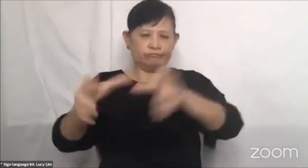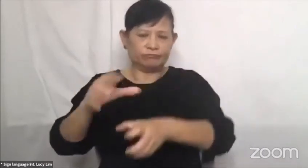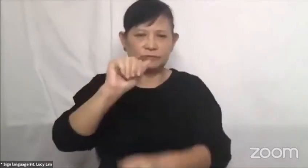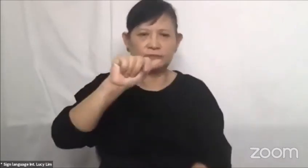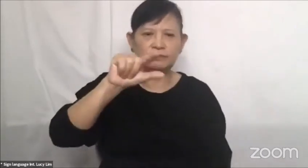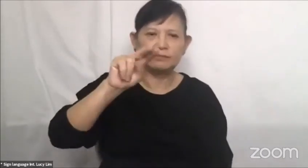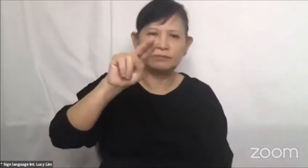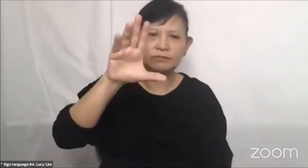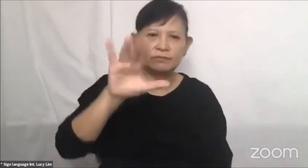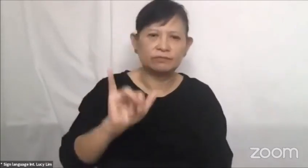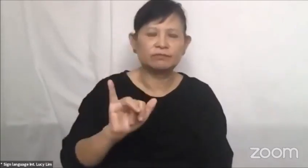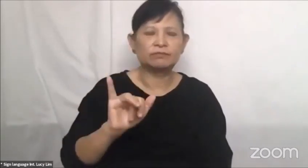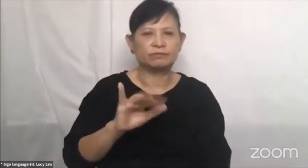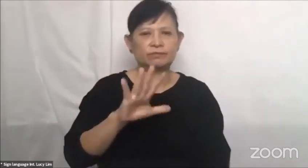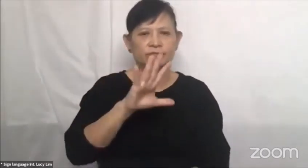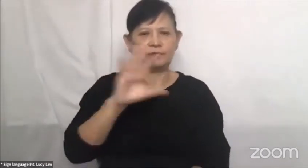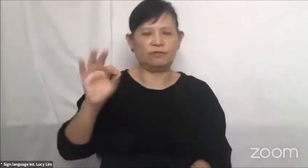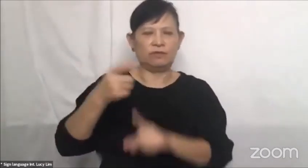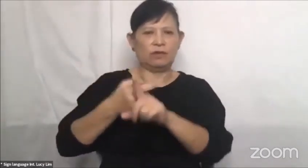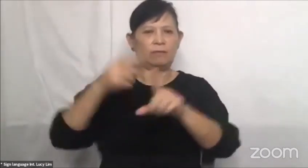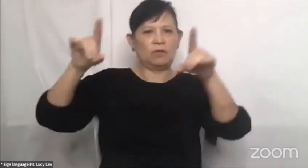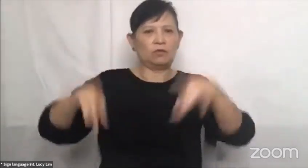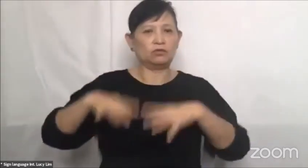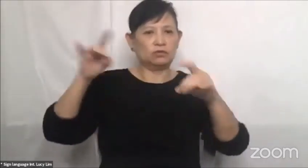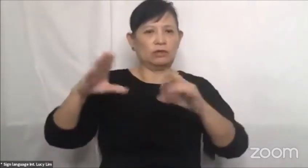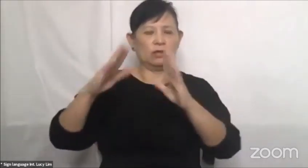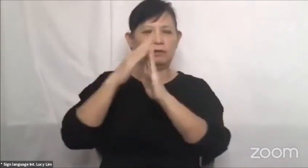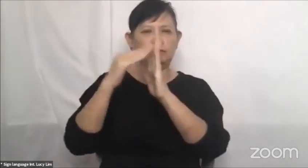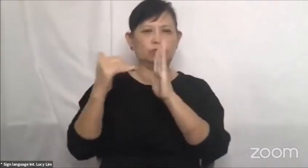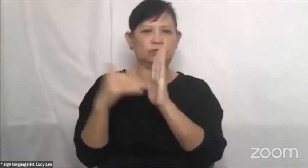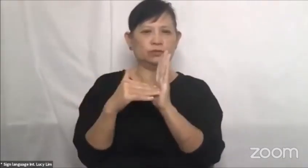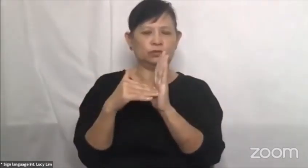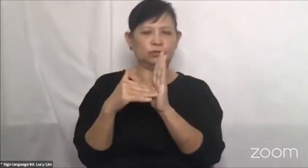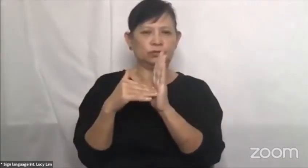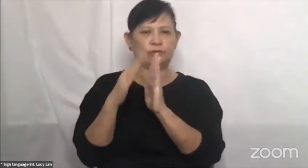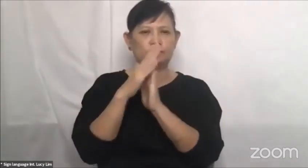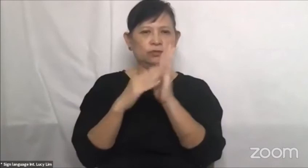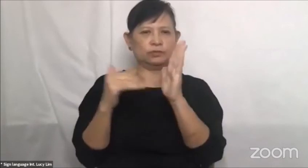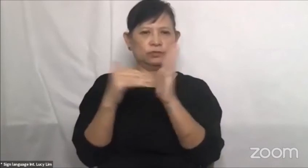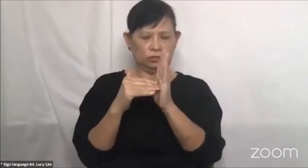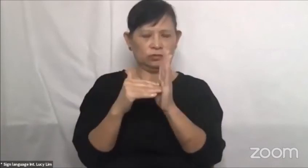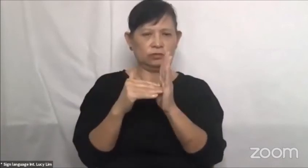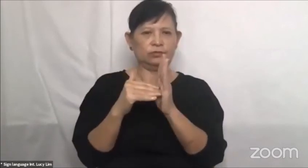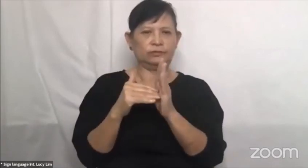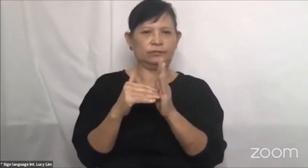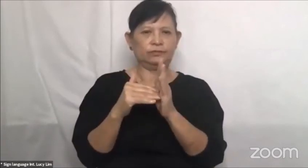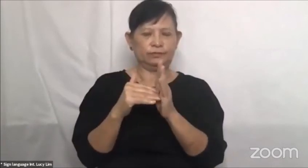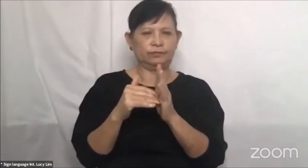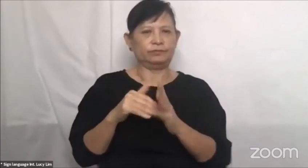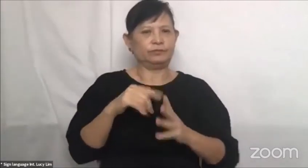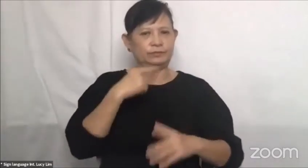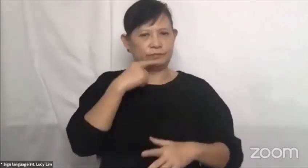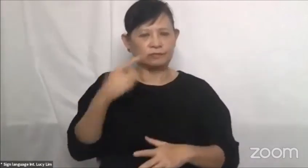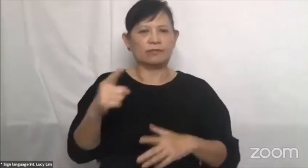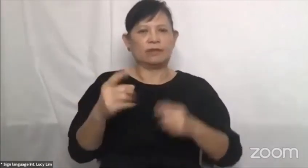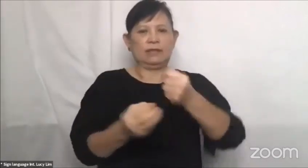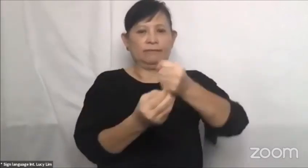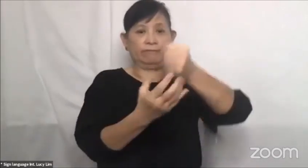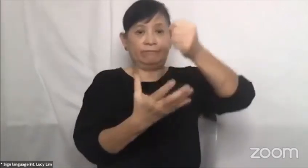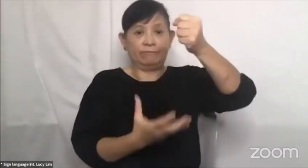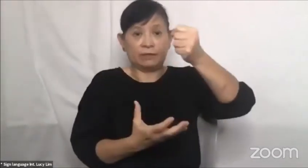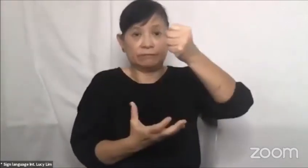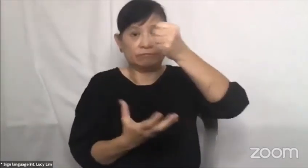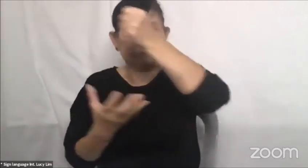in this region from Australia and New Zealand, who are enforcing that funds utilized provided by